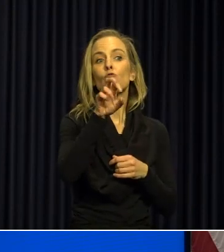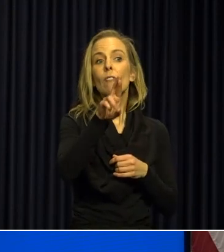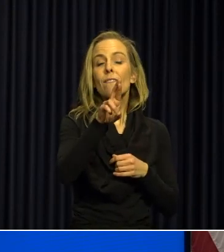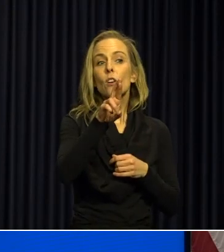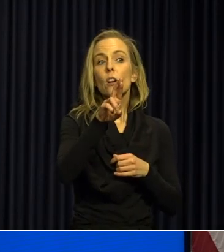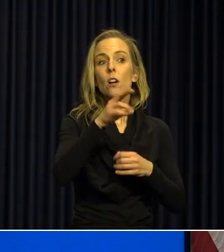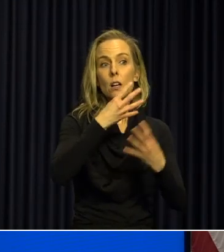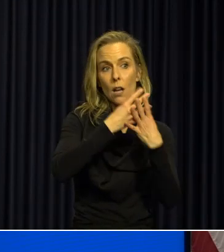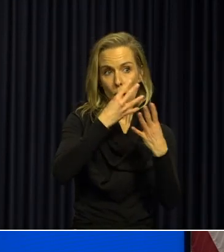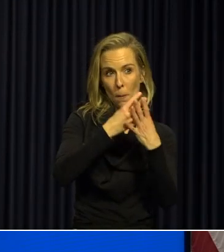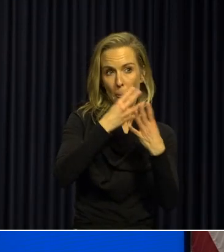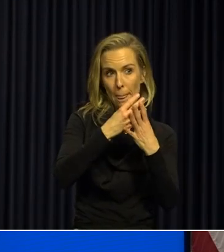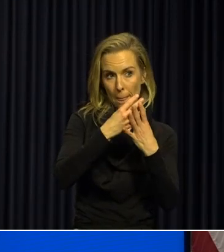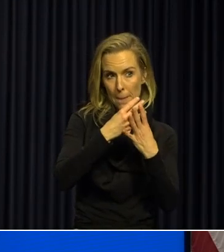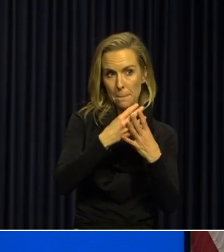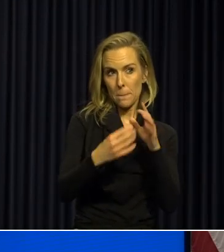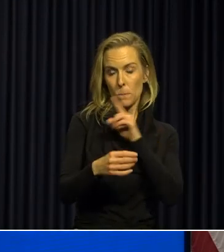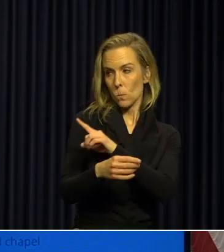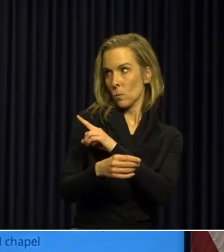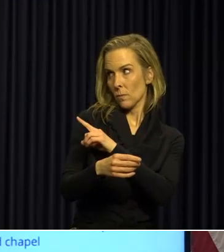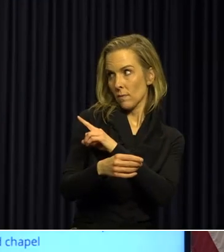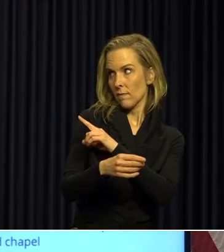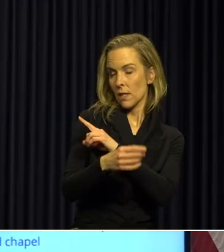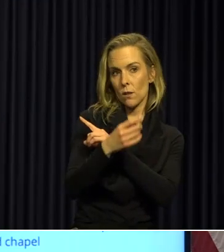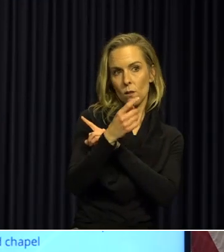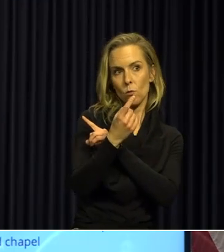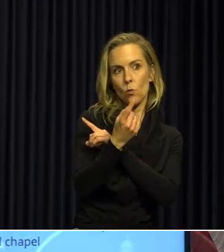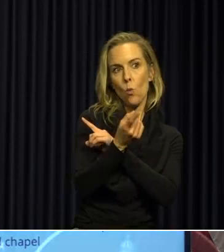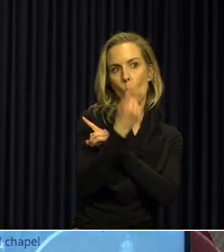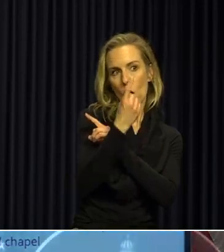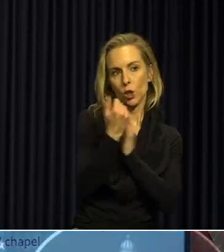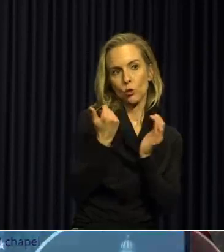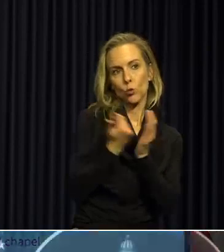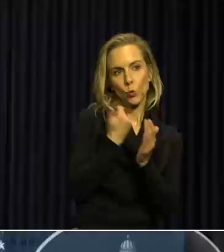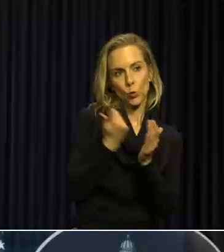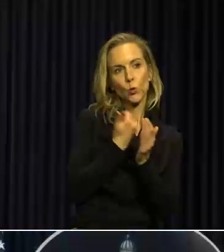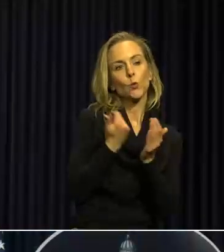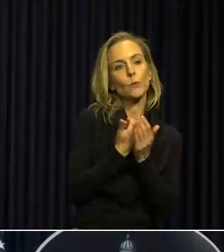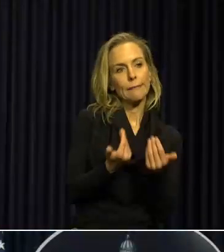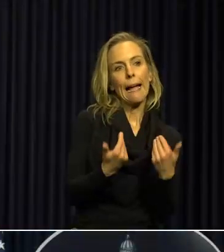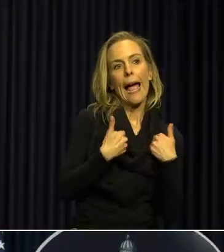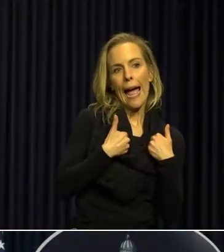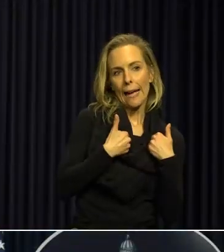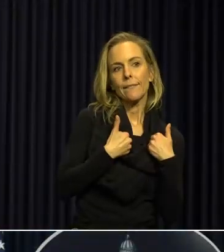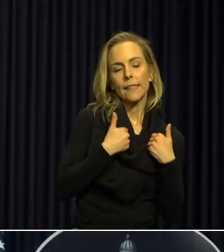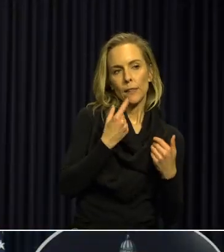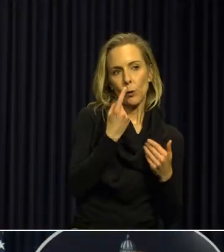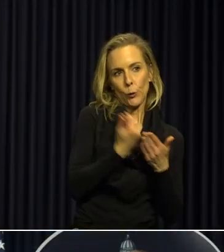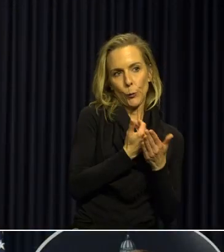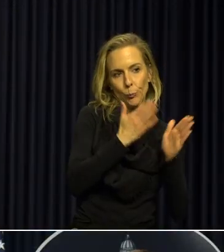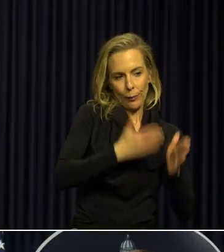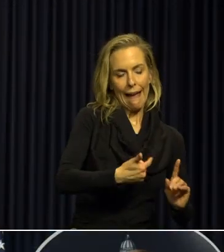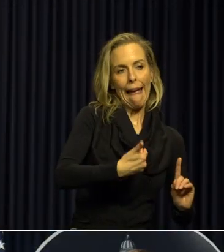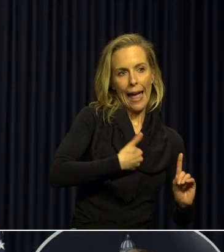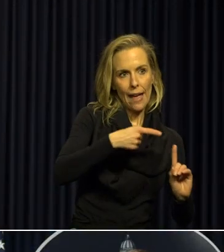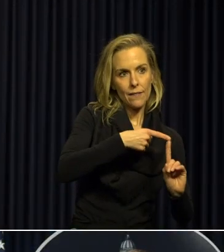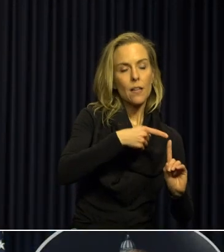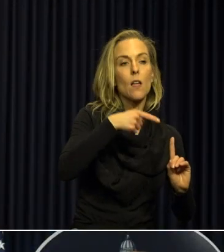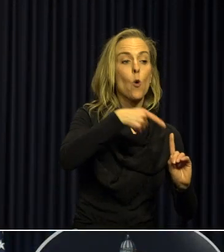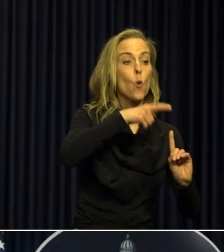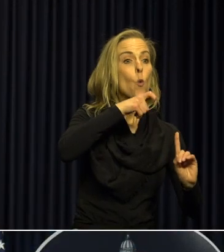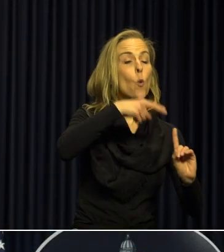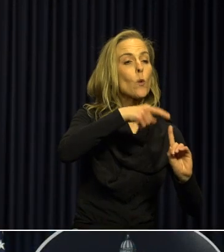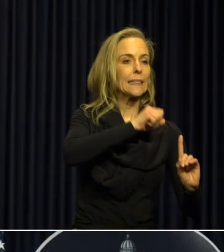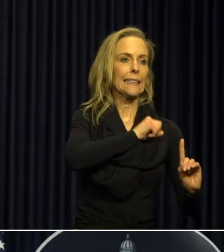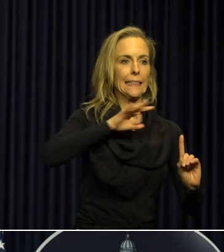Complex. We just have one new case today, and that is of a staff member, but